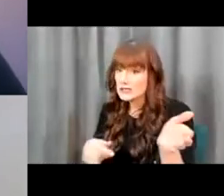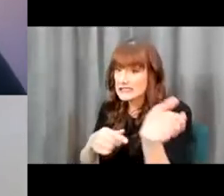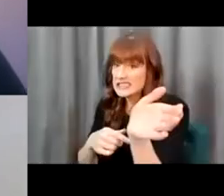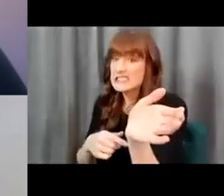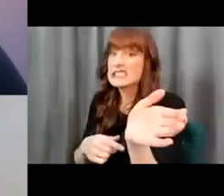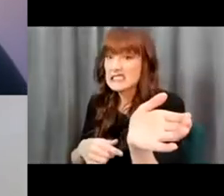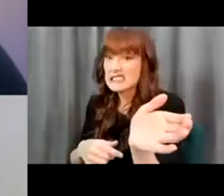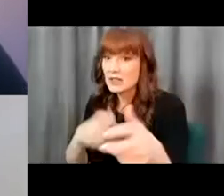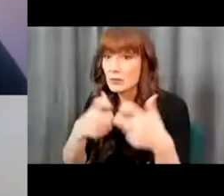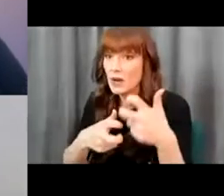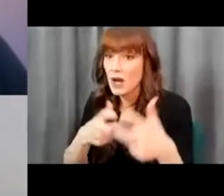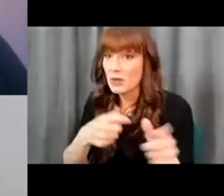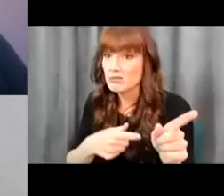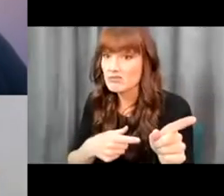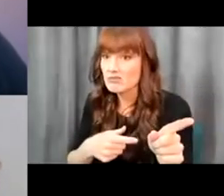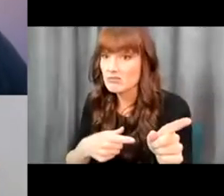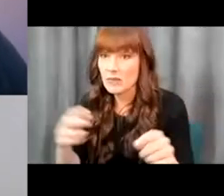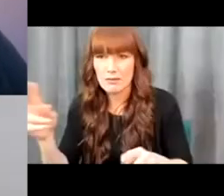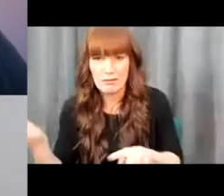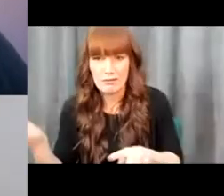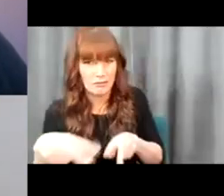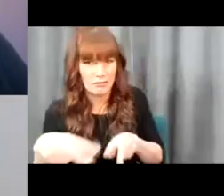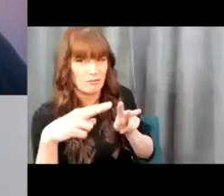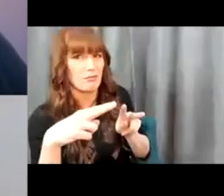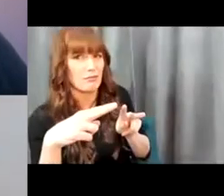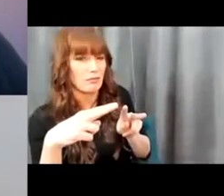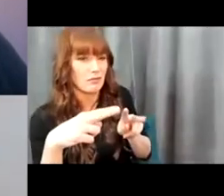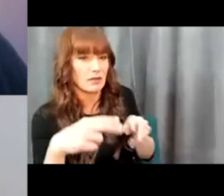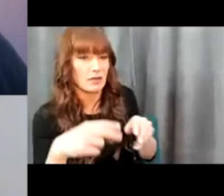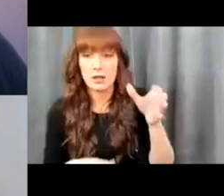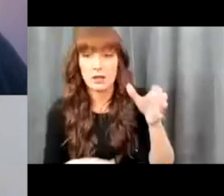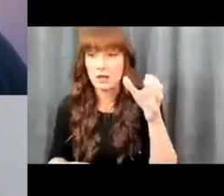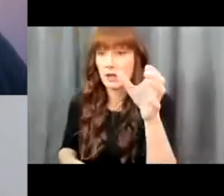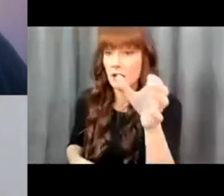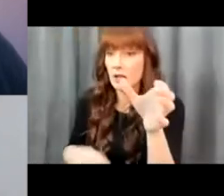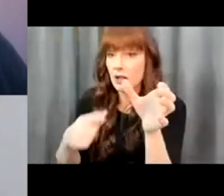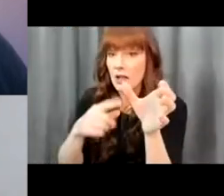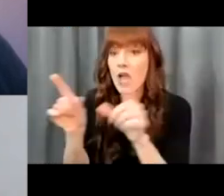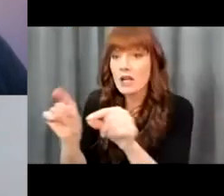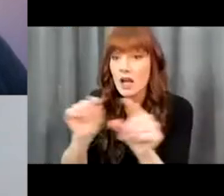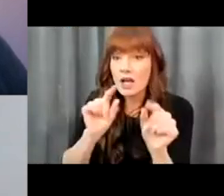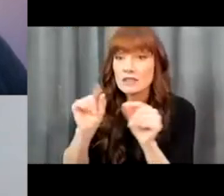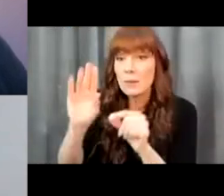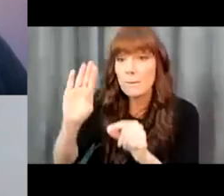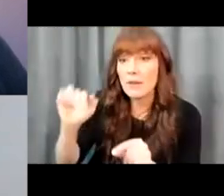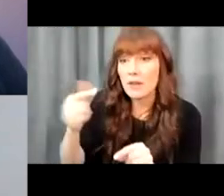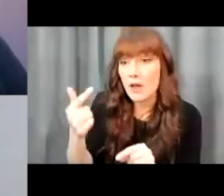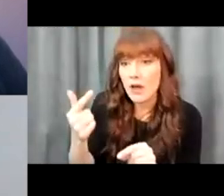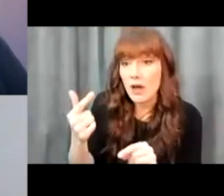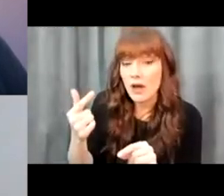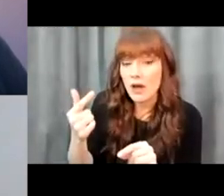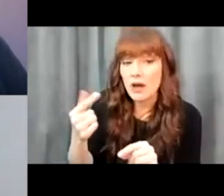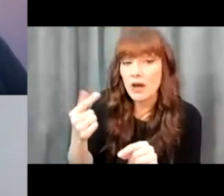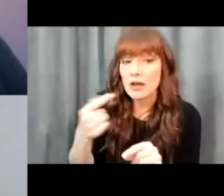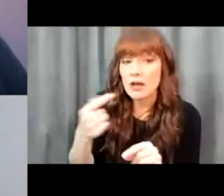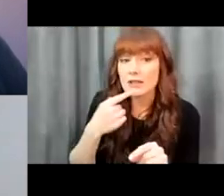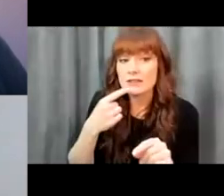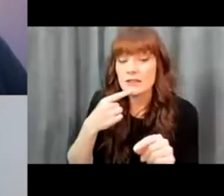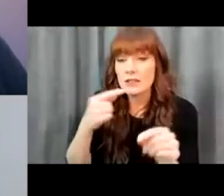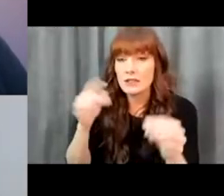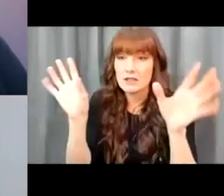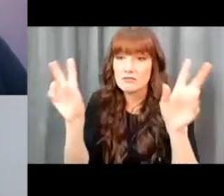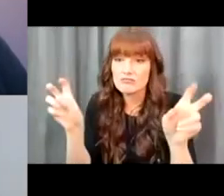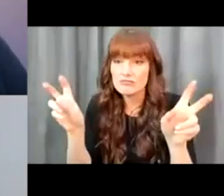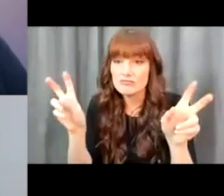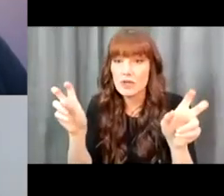problem. Clinton and Nima turn to look at her. She holds her phone out to show them a gossip blog headline. Leaked nudes of Clint